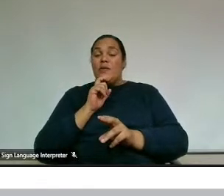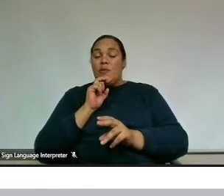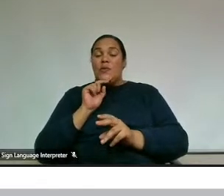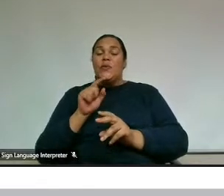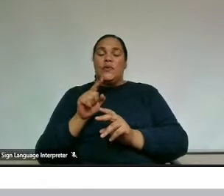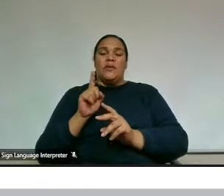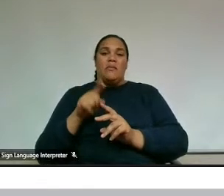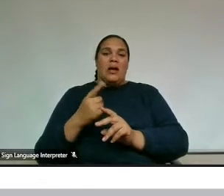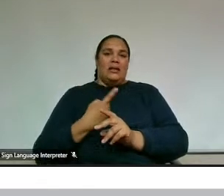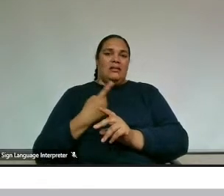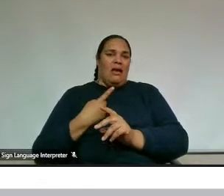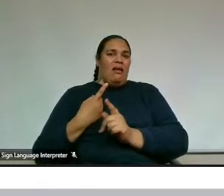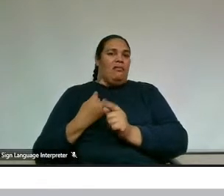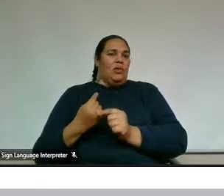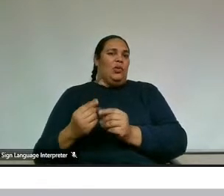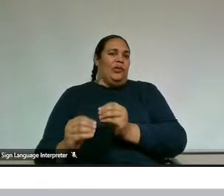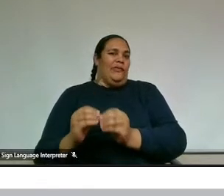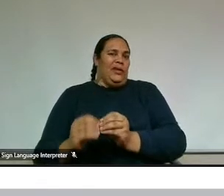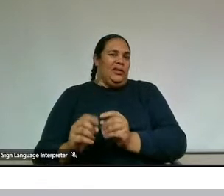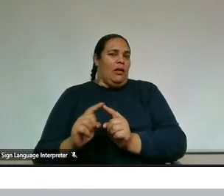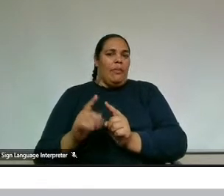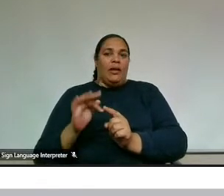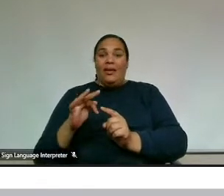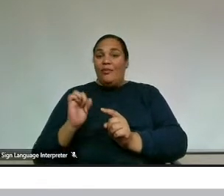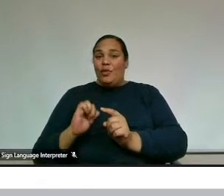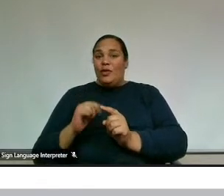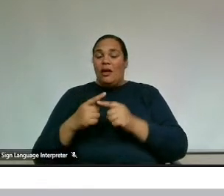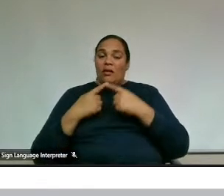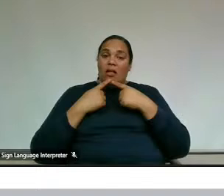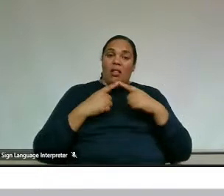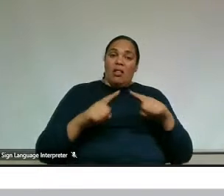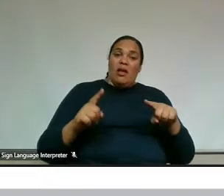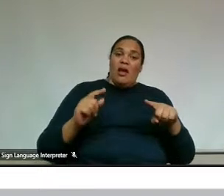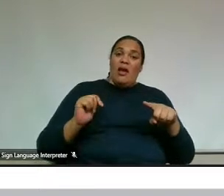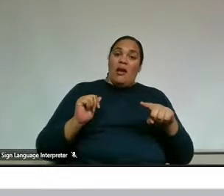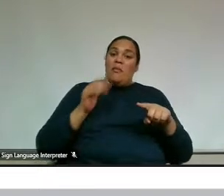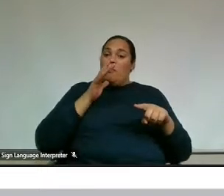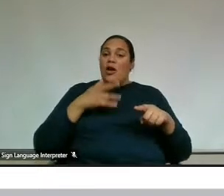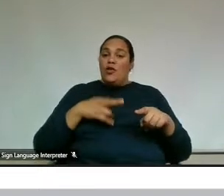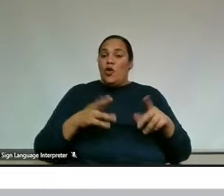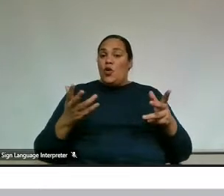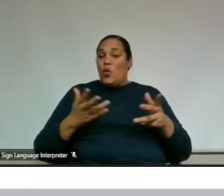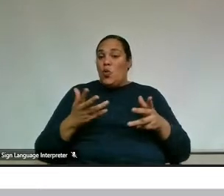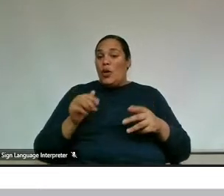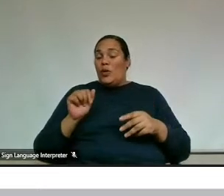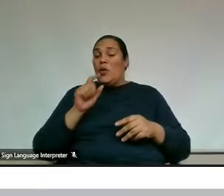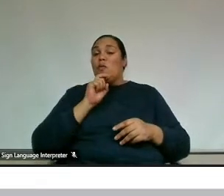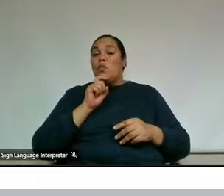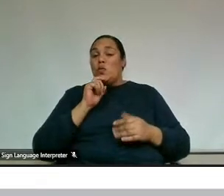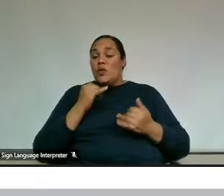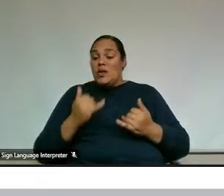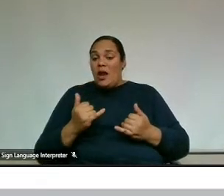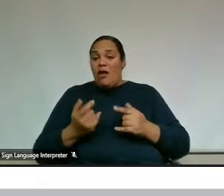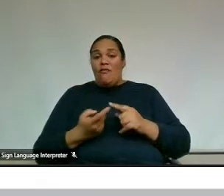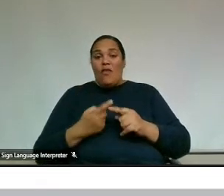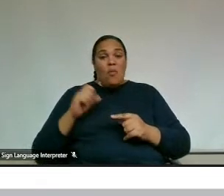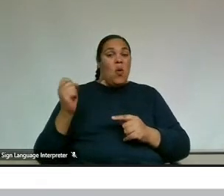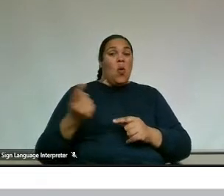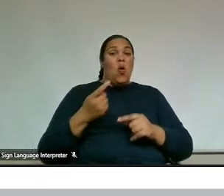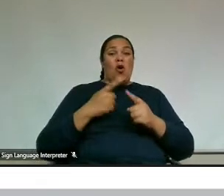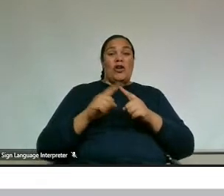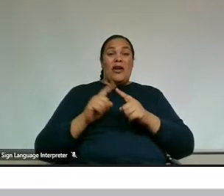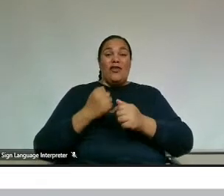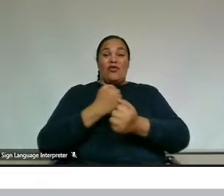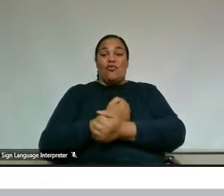expectation is, if the municipality could declare the main road, which is utilized currently by all these trucks